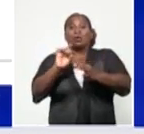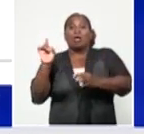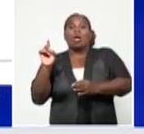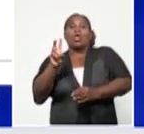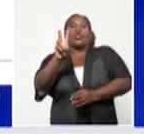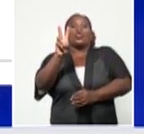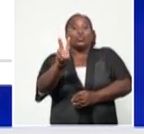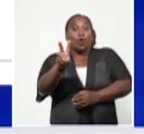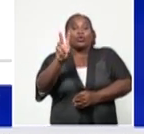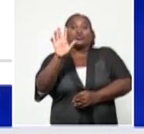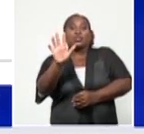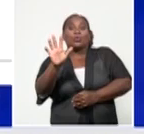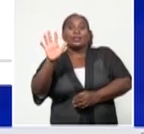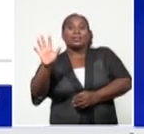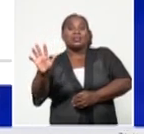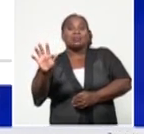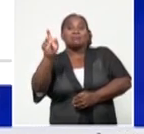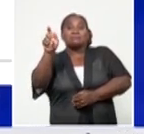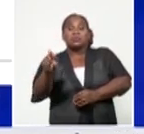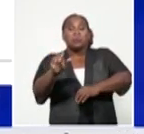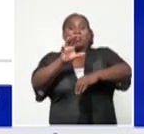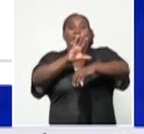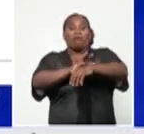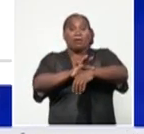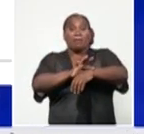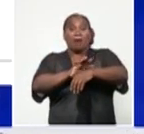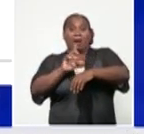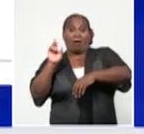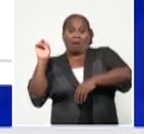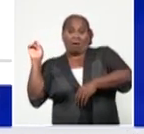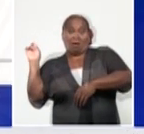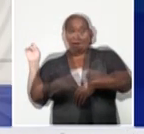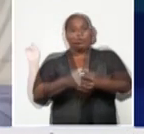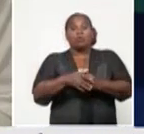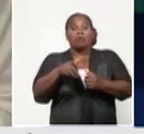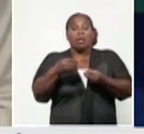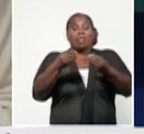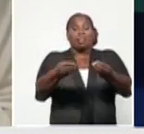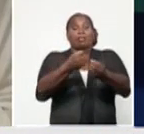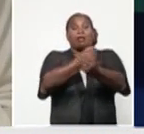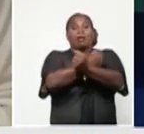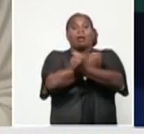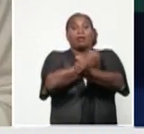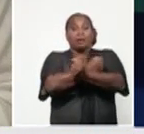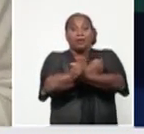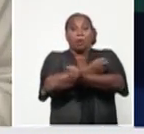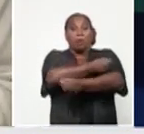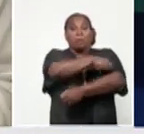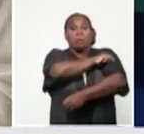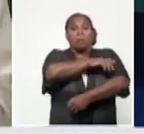cases reported in July, a figure which is sure to keep rising.